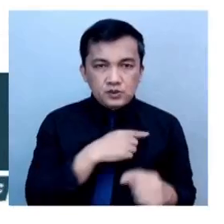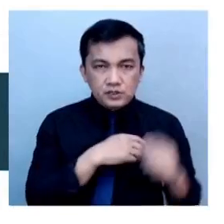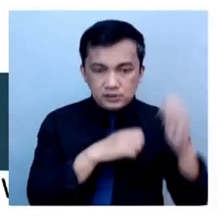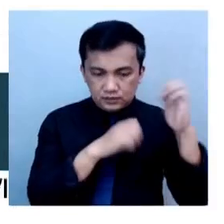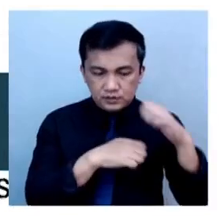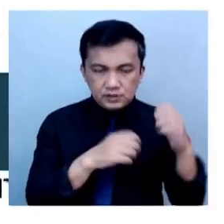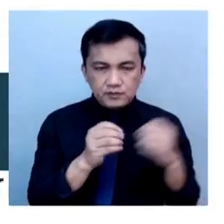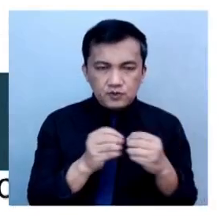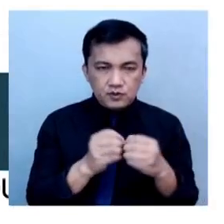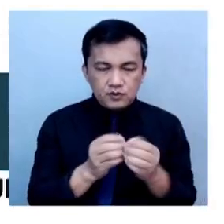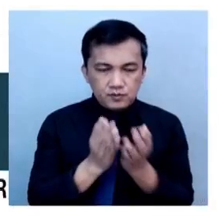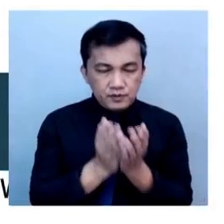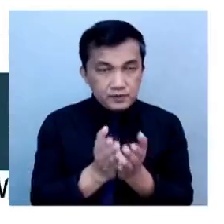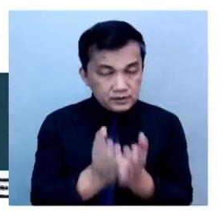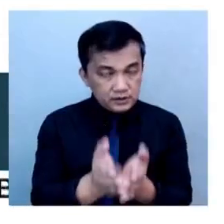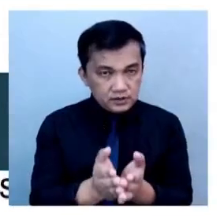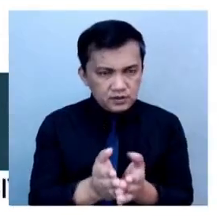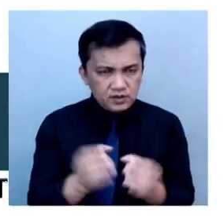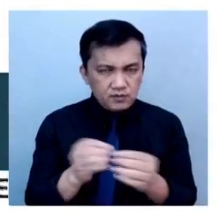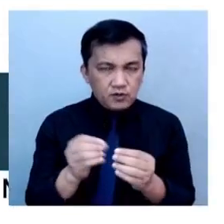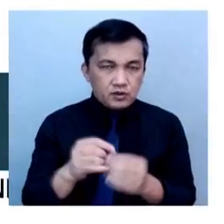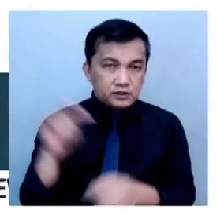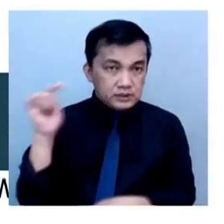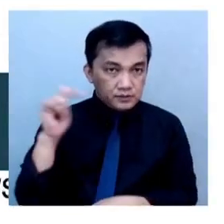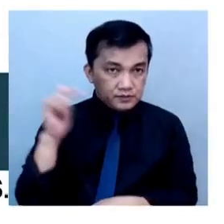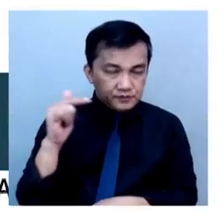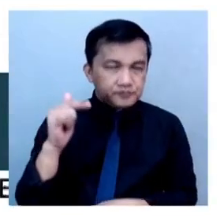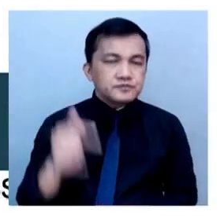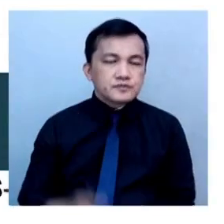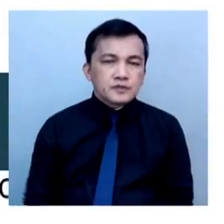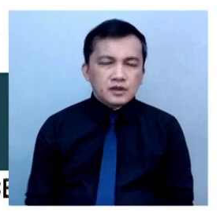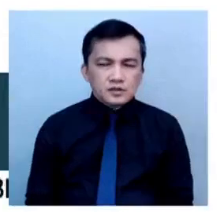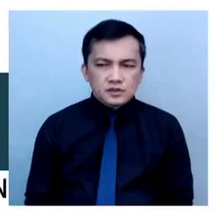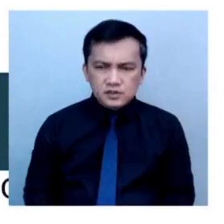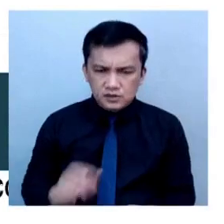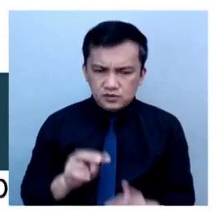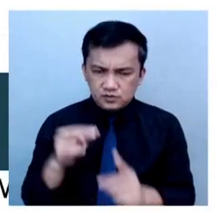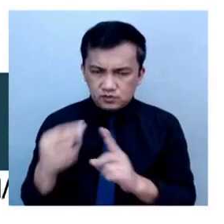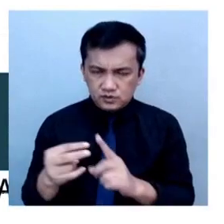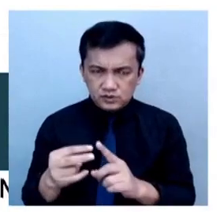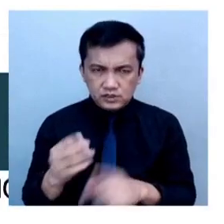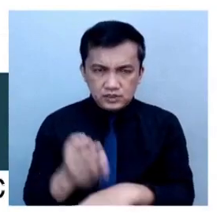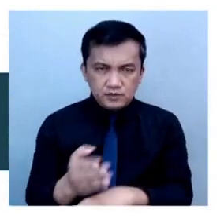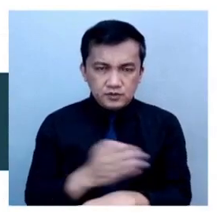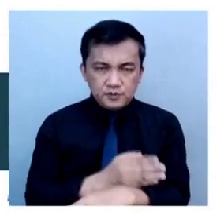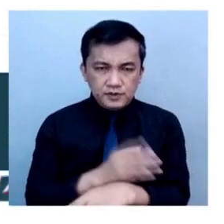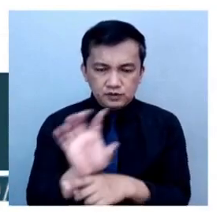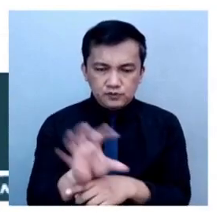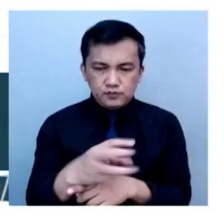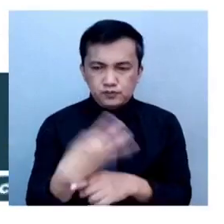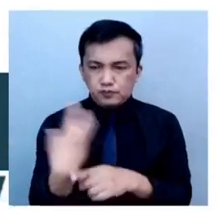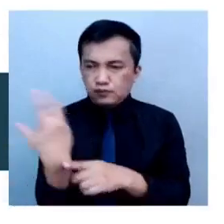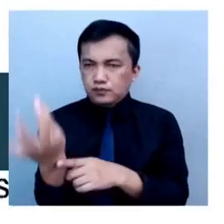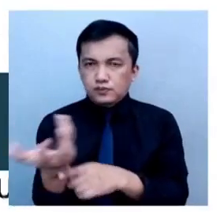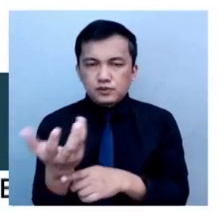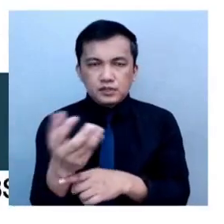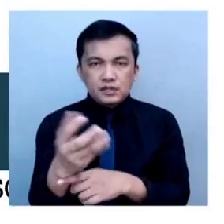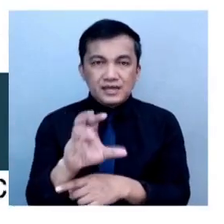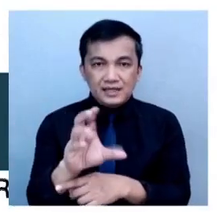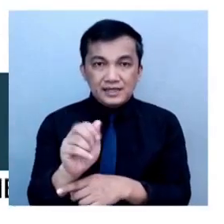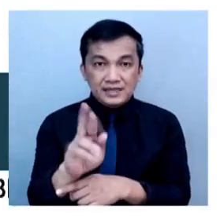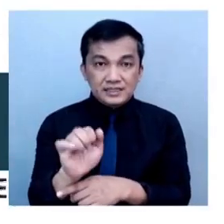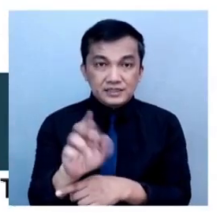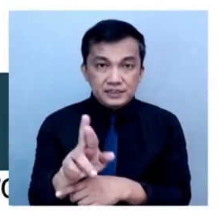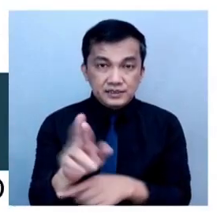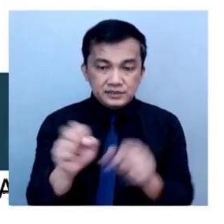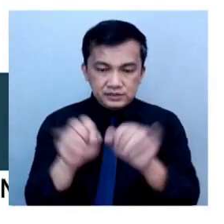we expect more aircrafts. We also looking at improving our radar system, the capability to detect intruders. These are